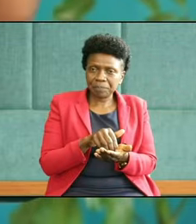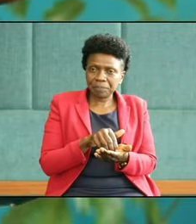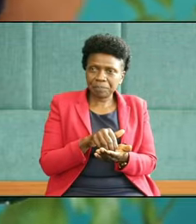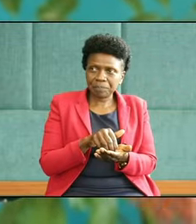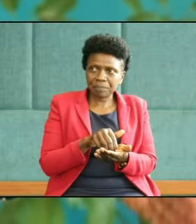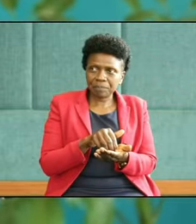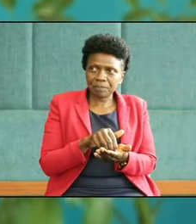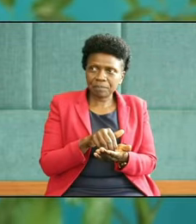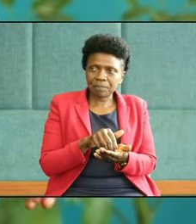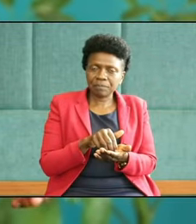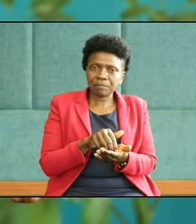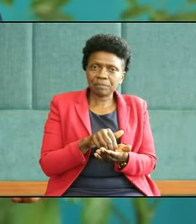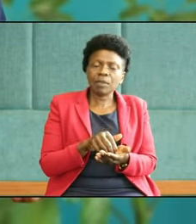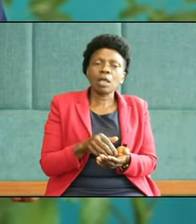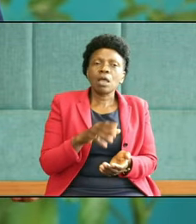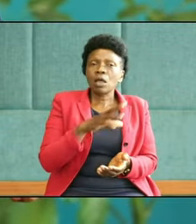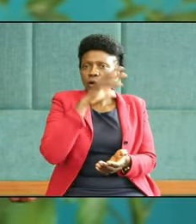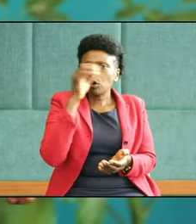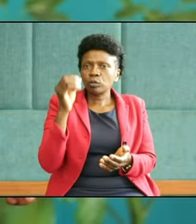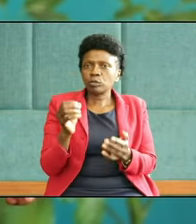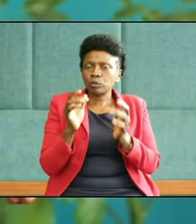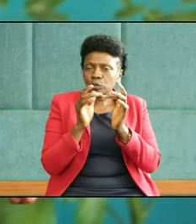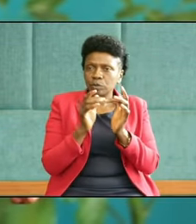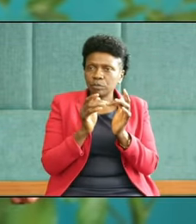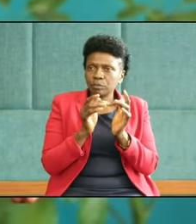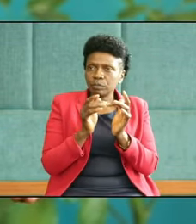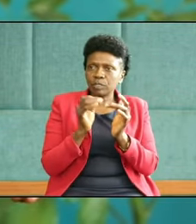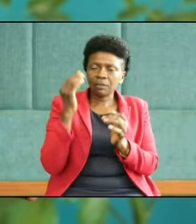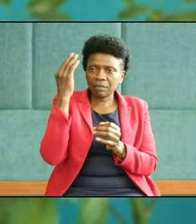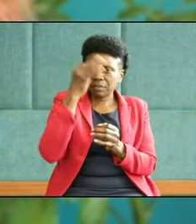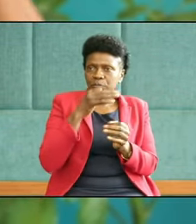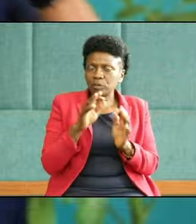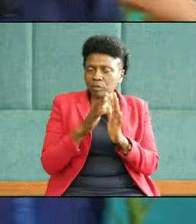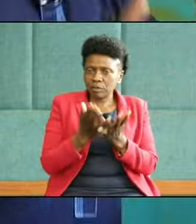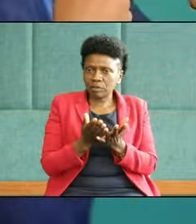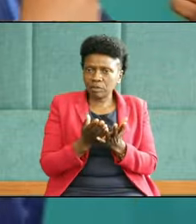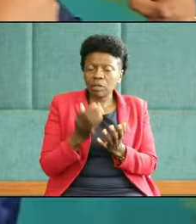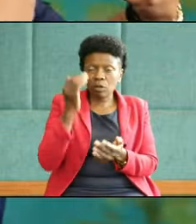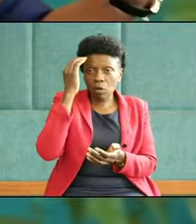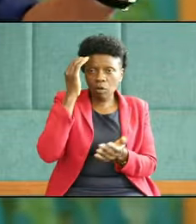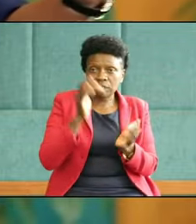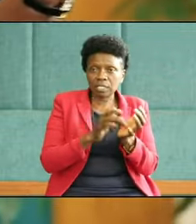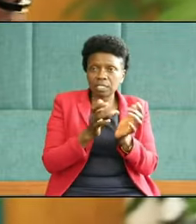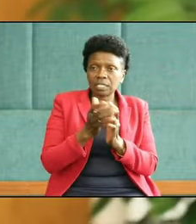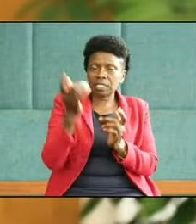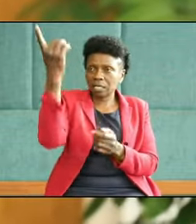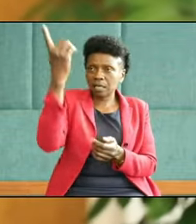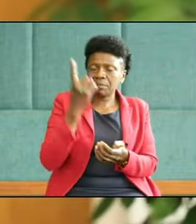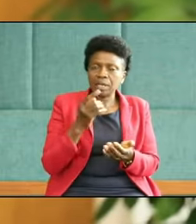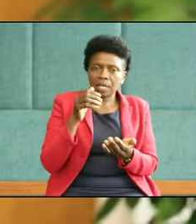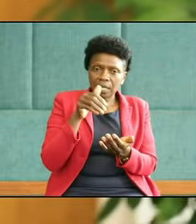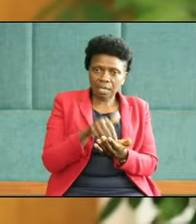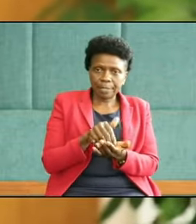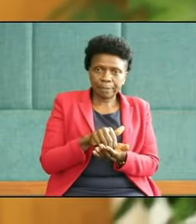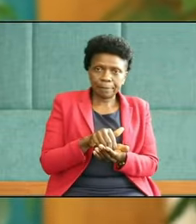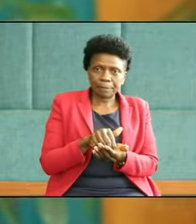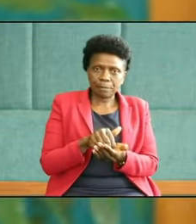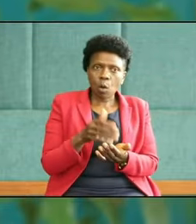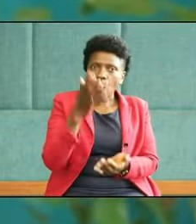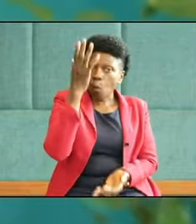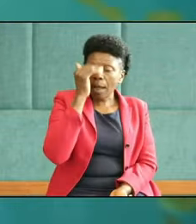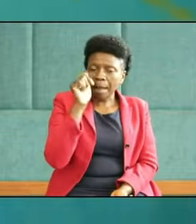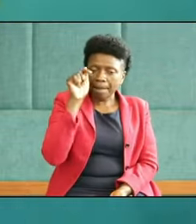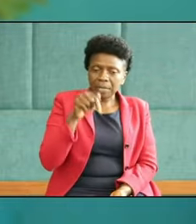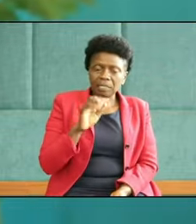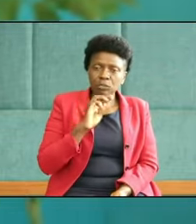on Facebook, Jesus is coming again. Take your Bible. Now, why must we preach the gospel with a